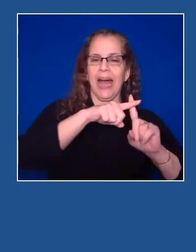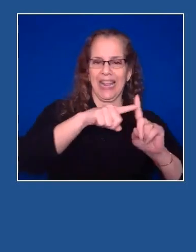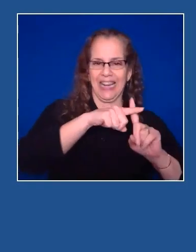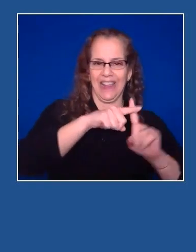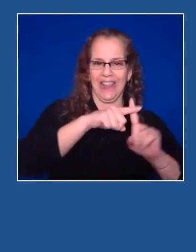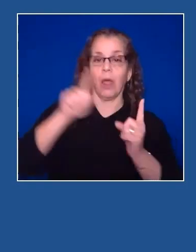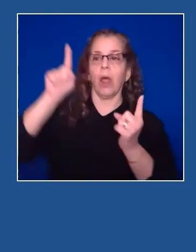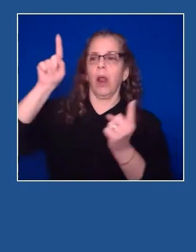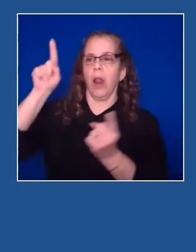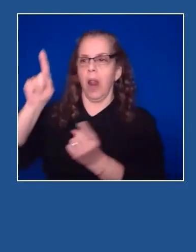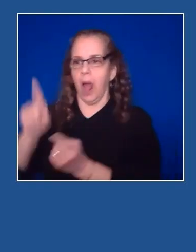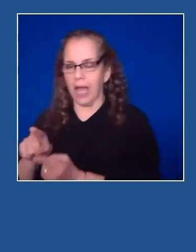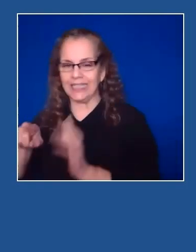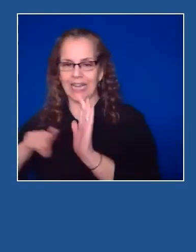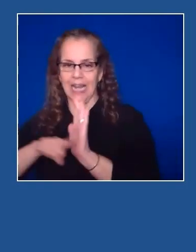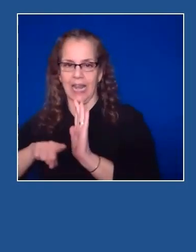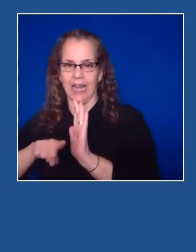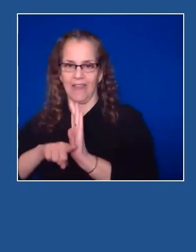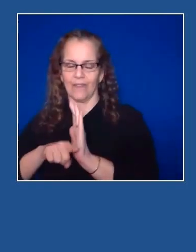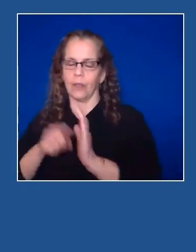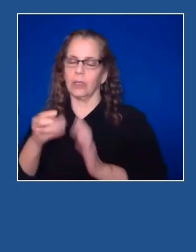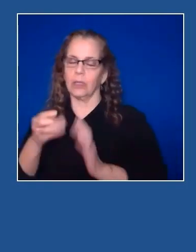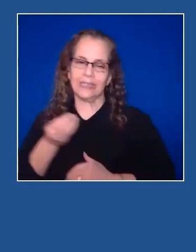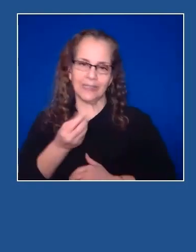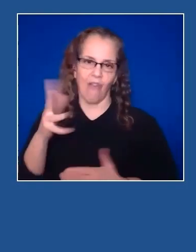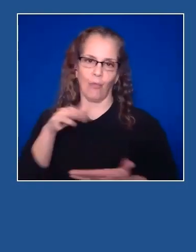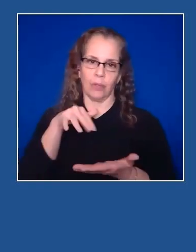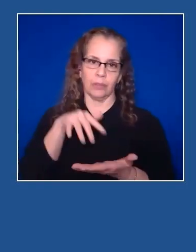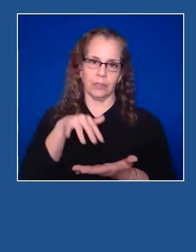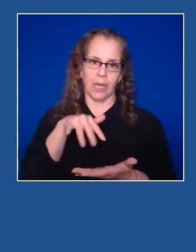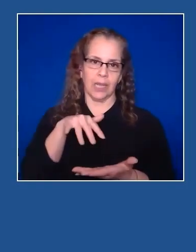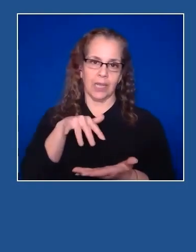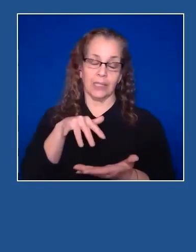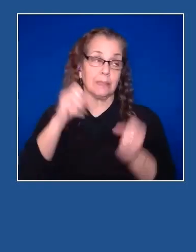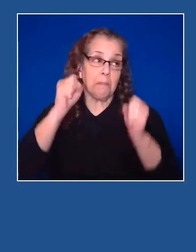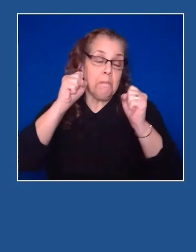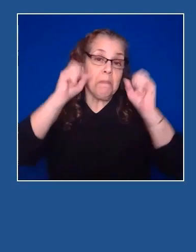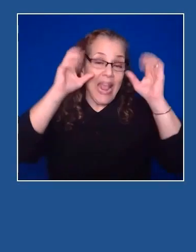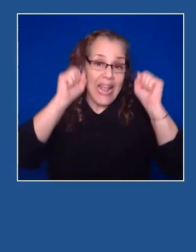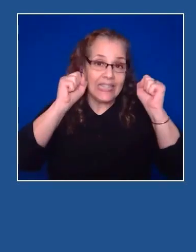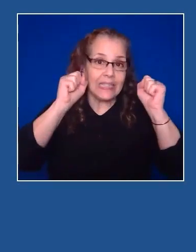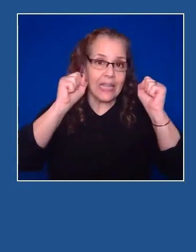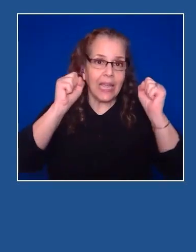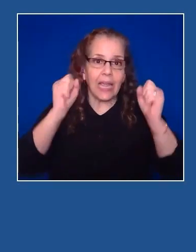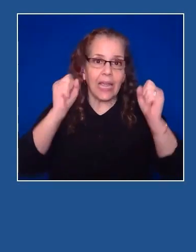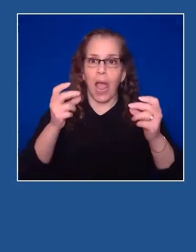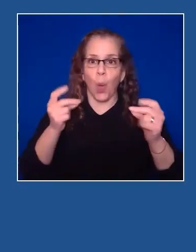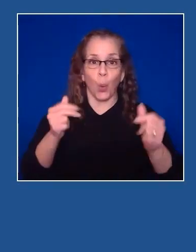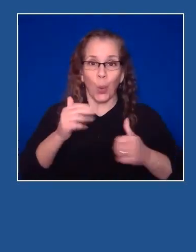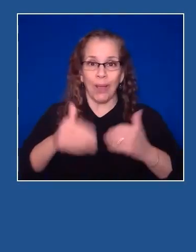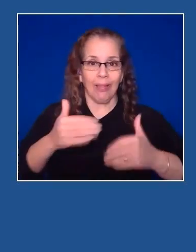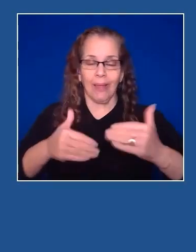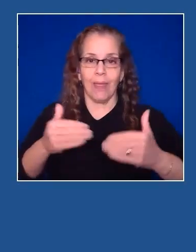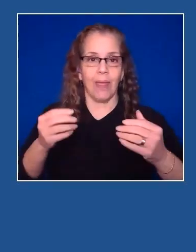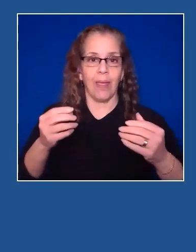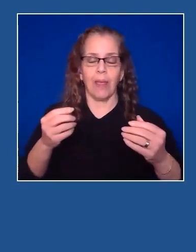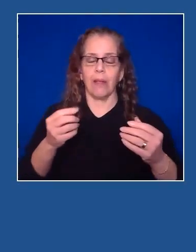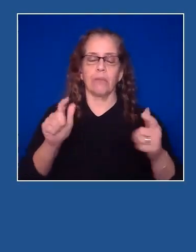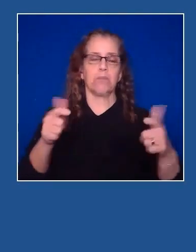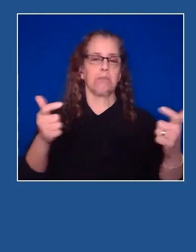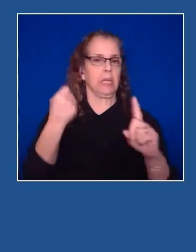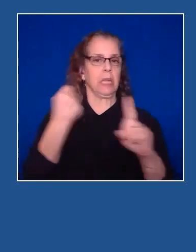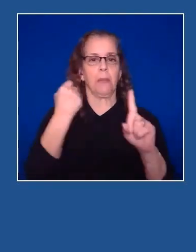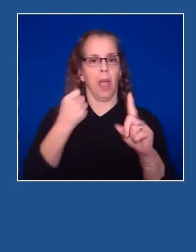other person. We've done several studies on this. It's amazing how quickly this happens and what a big impact there